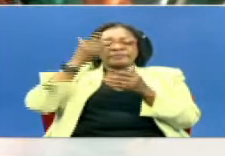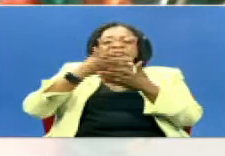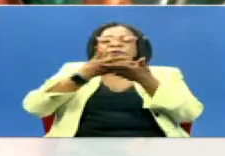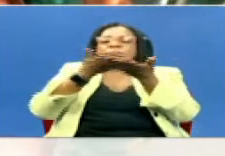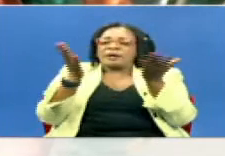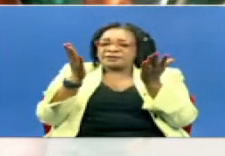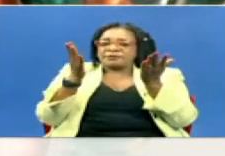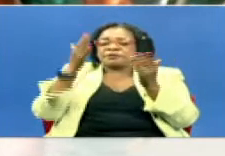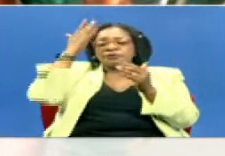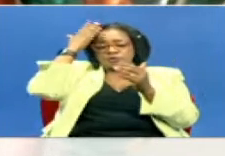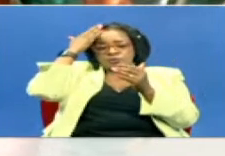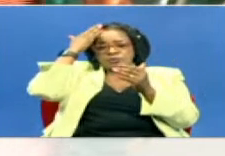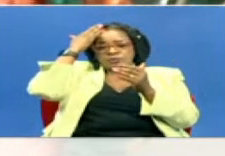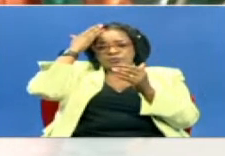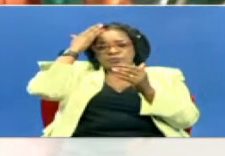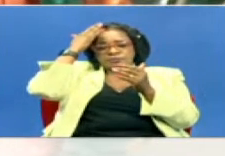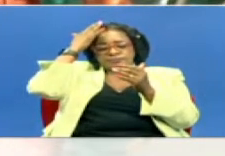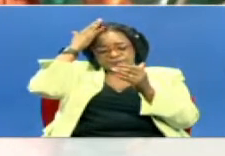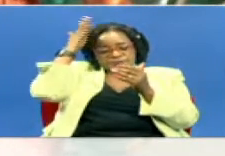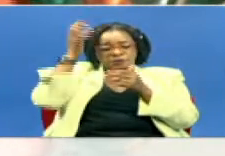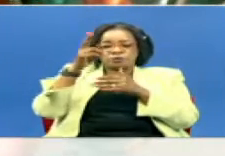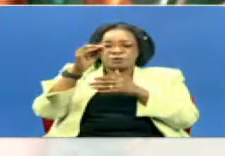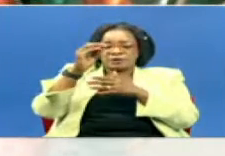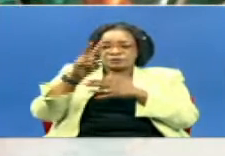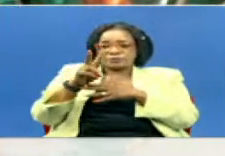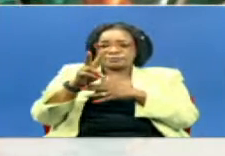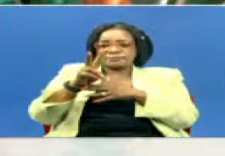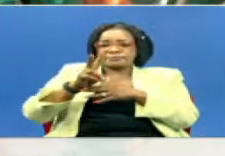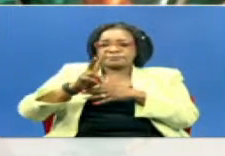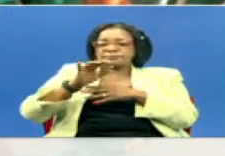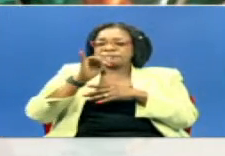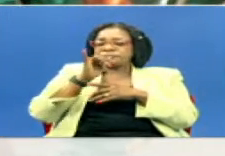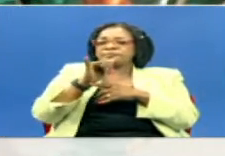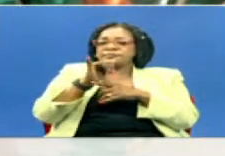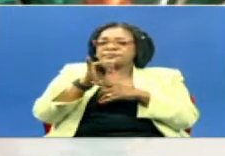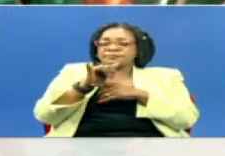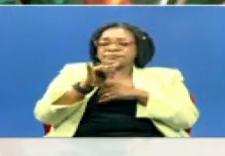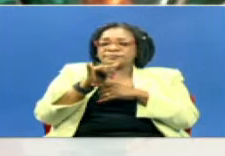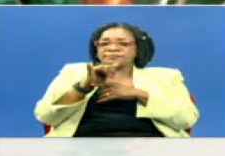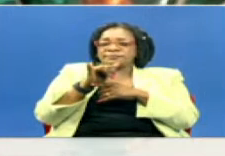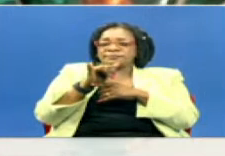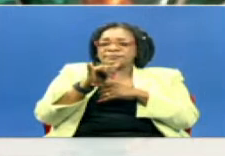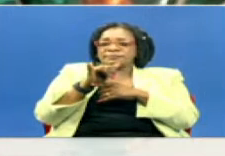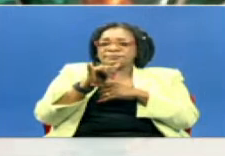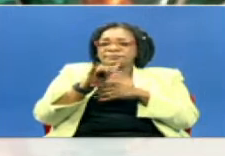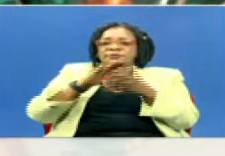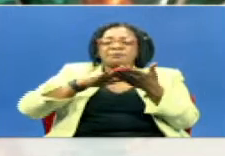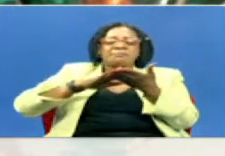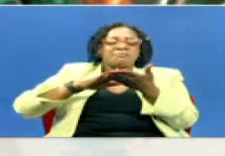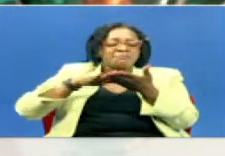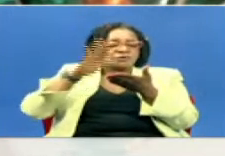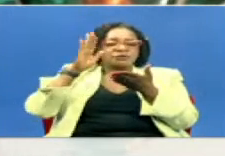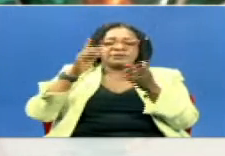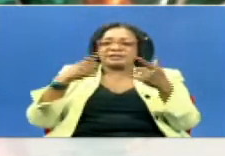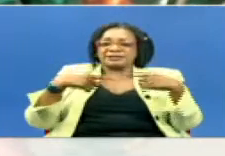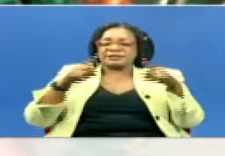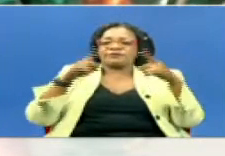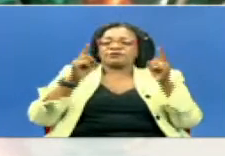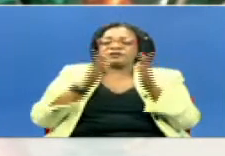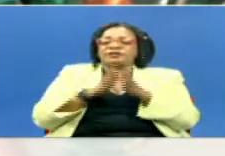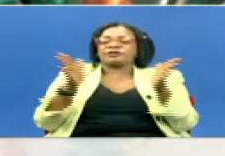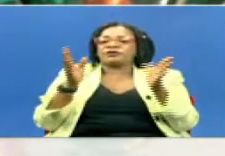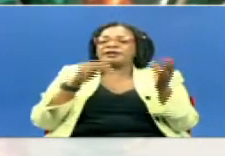I think everybody knows that 2002 was acclaimed as the most successful general